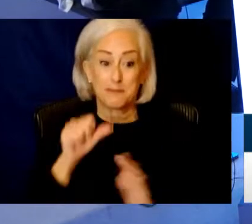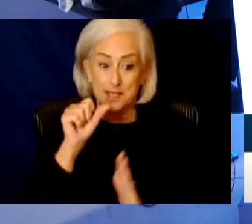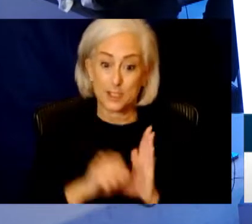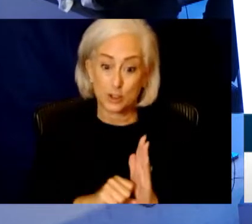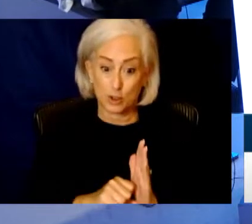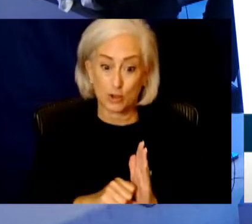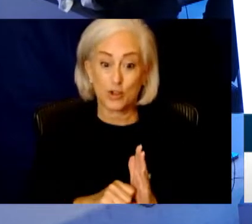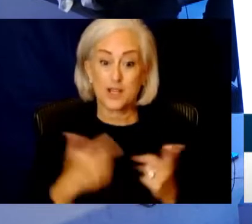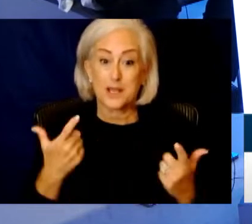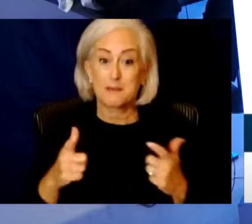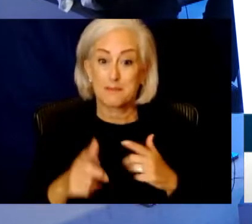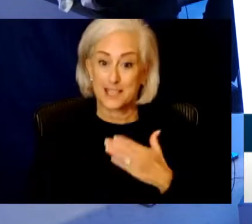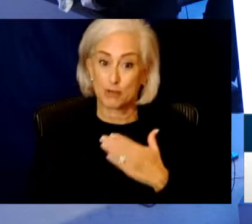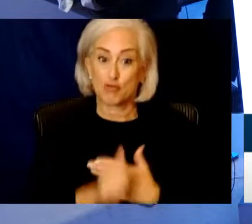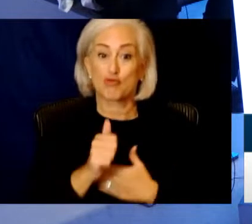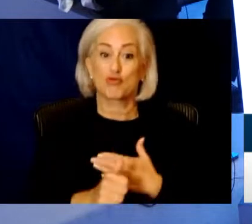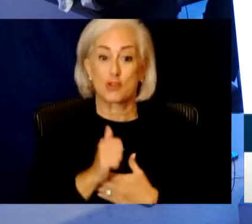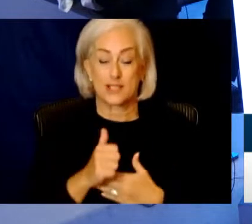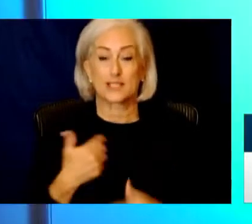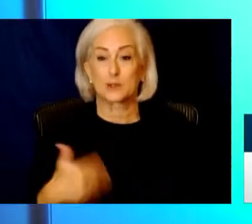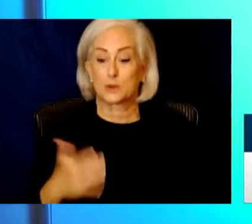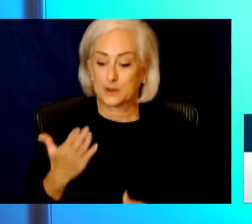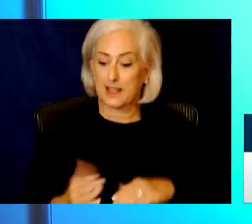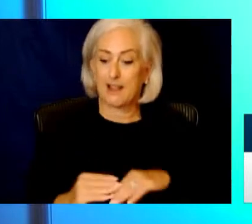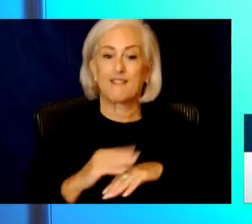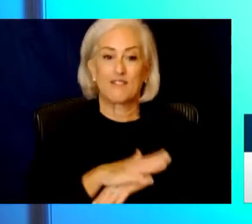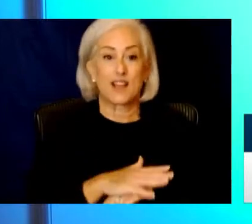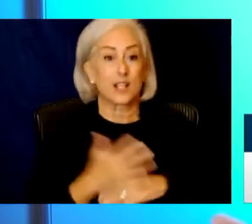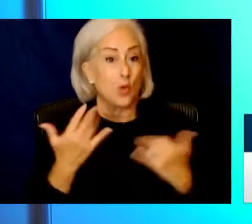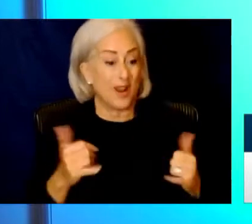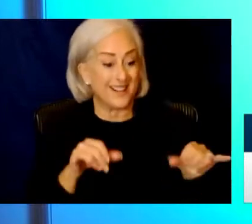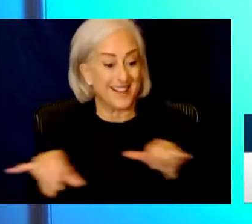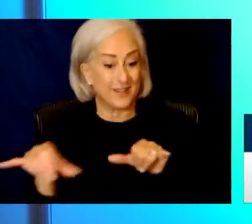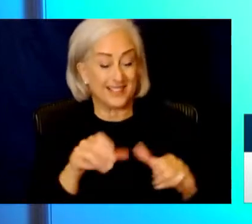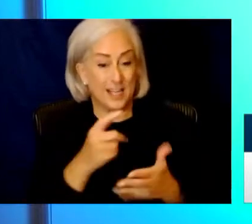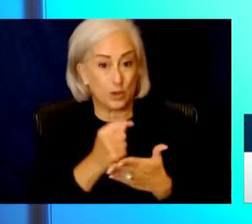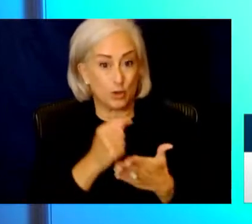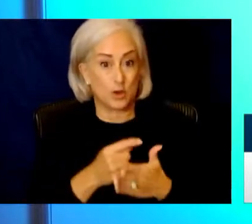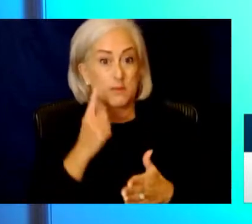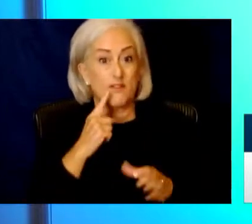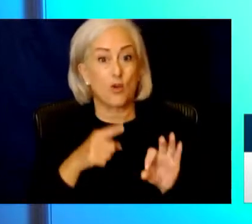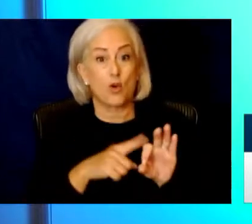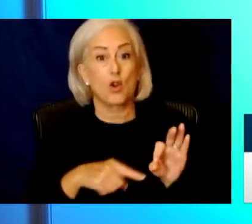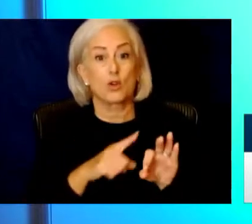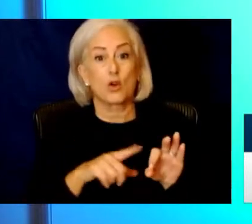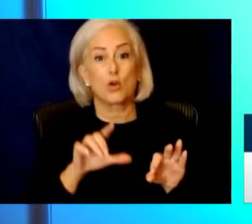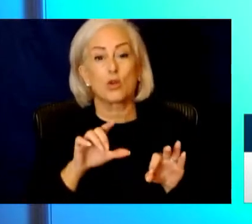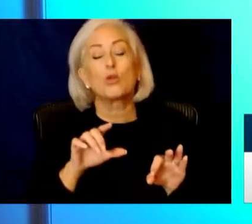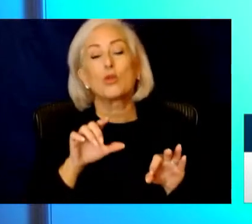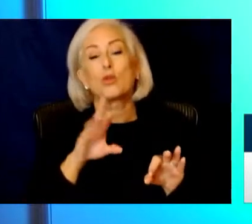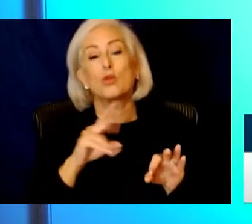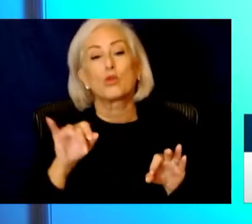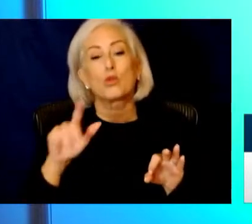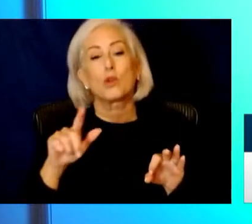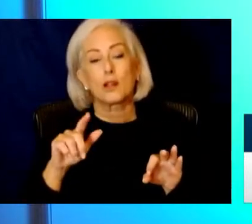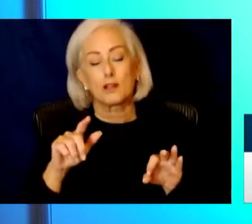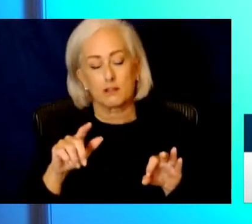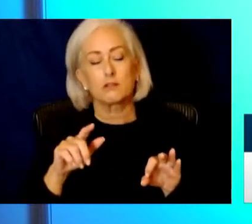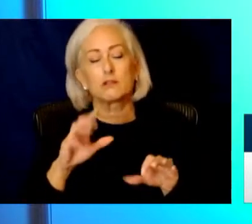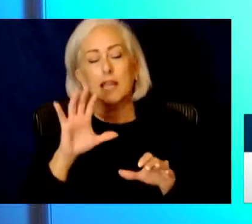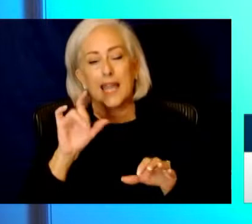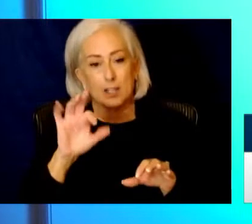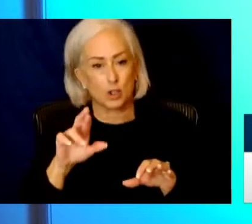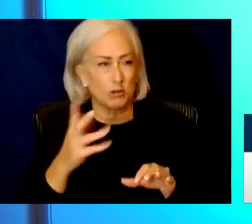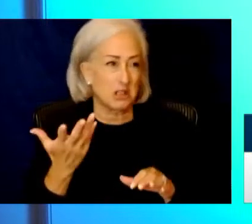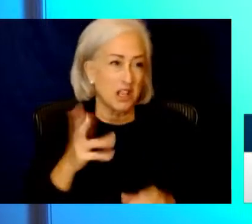risks. Right now, in our standard treatment that we use for rectal cancer with our team at the cancer center, we obtain probably a 30 to 40%